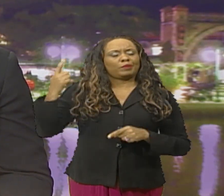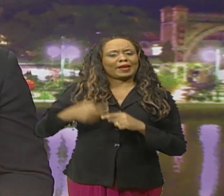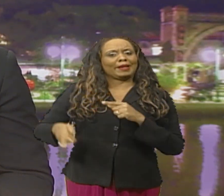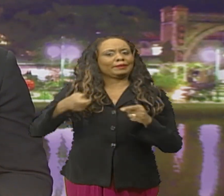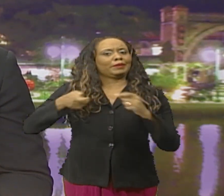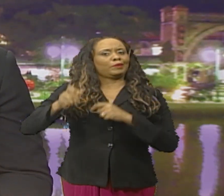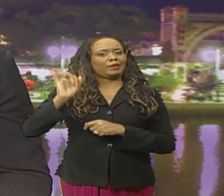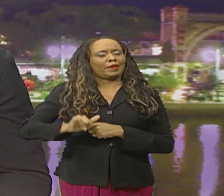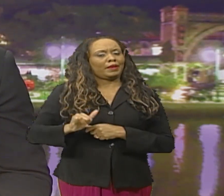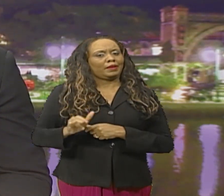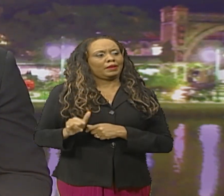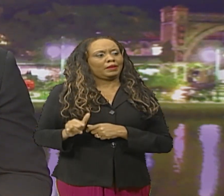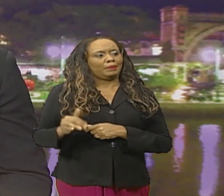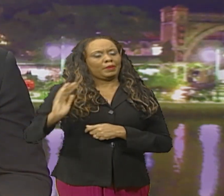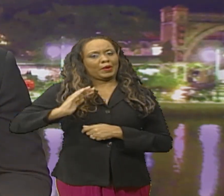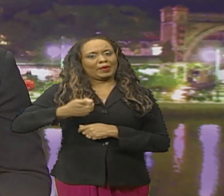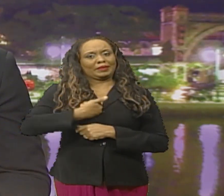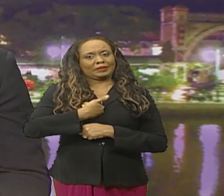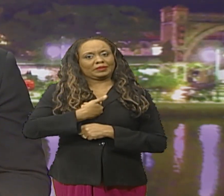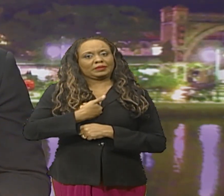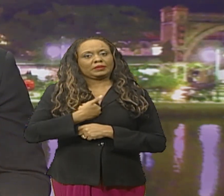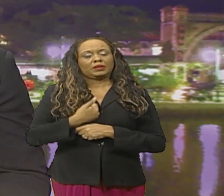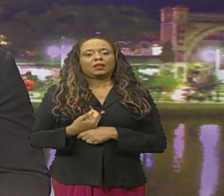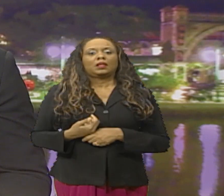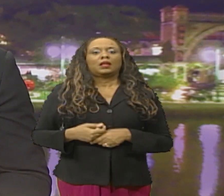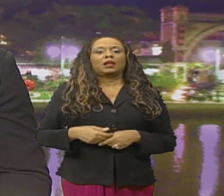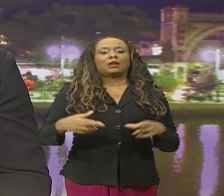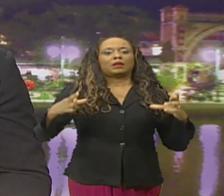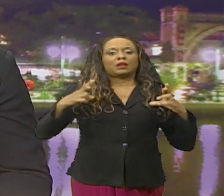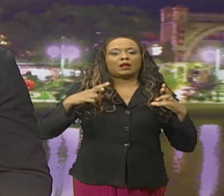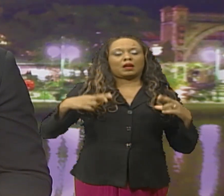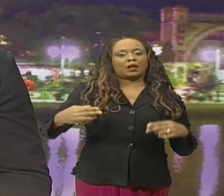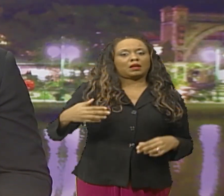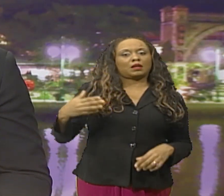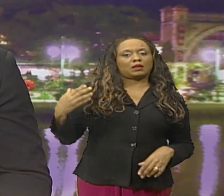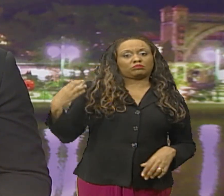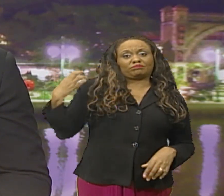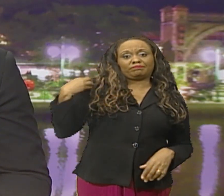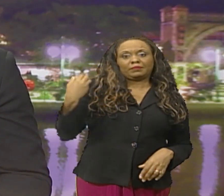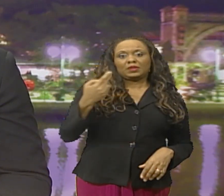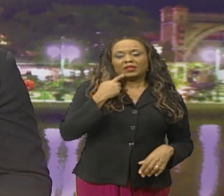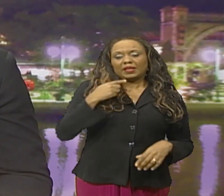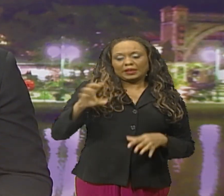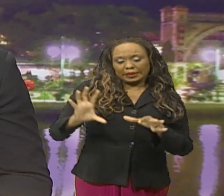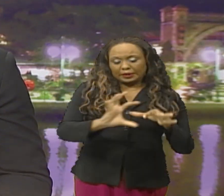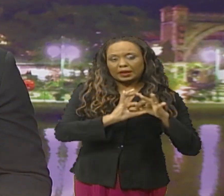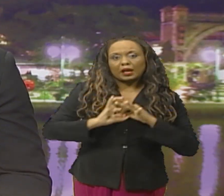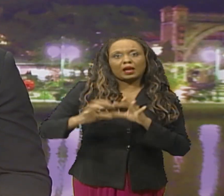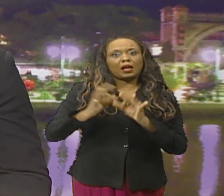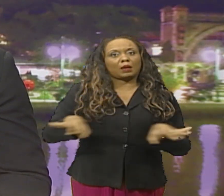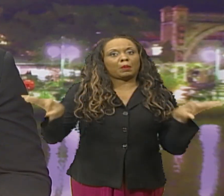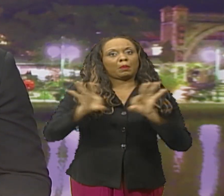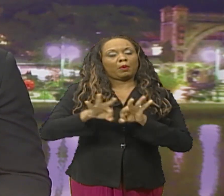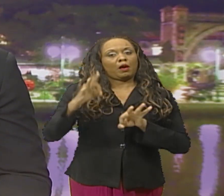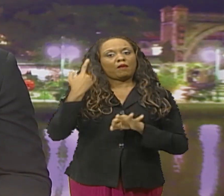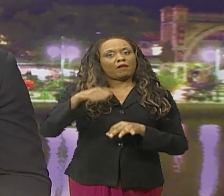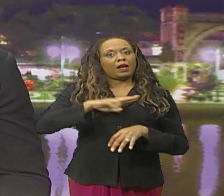alone. Given its complexity, retired Commander Wilbert Curtin sees cooperation as vital in the fight.